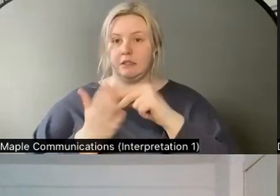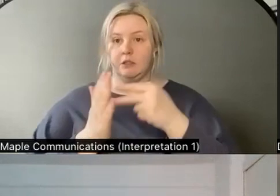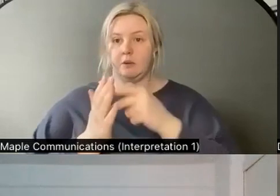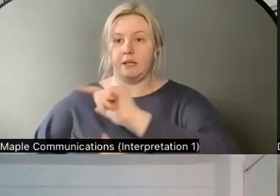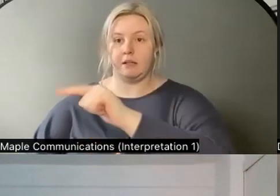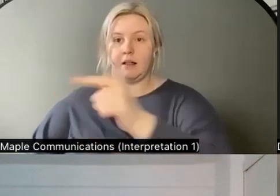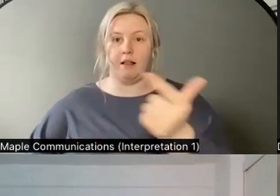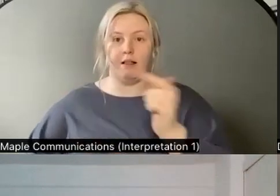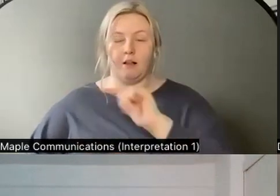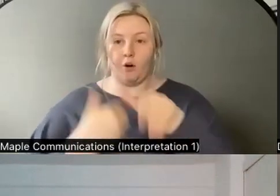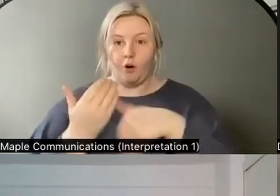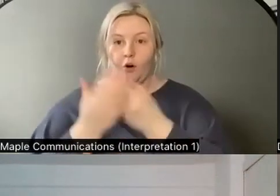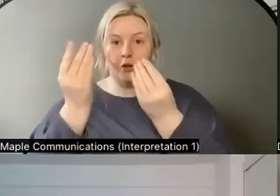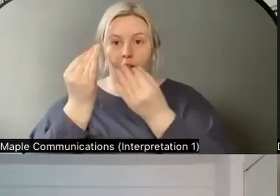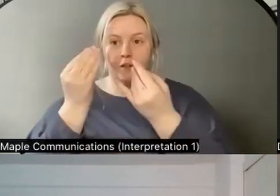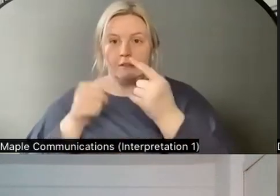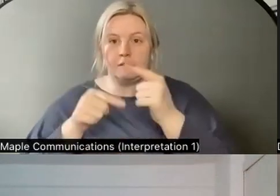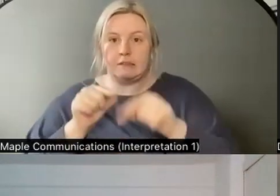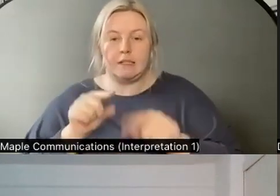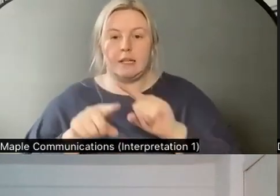thoughts. I want to hear from Kaylee,